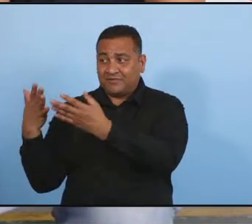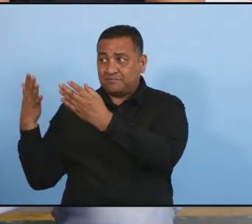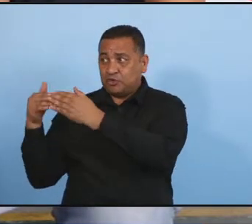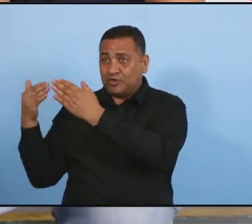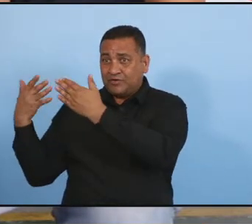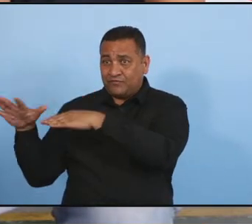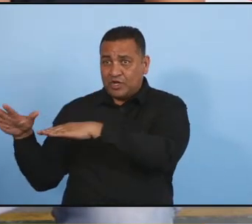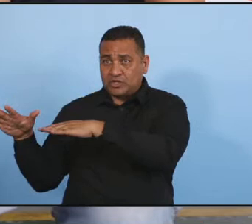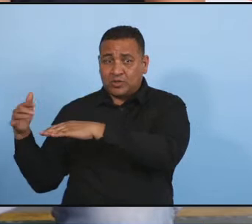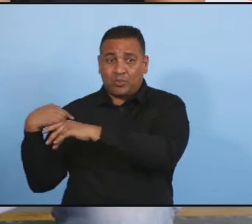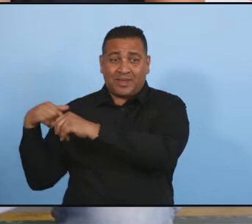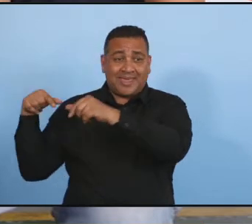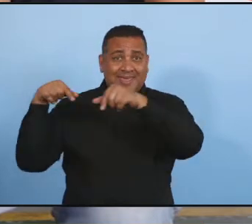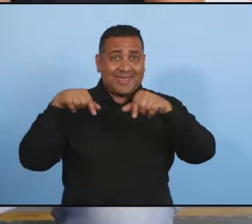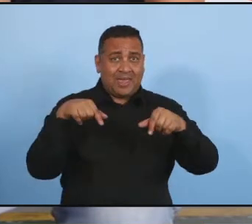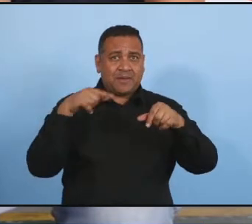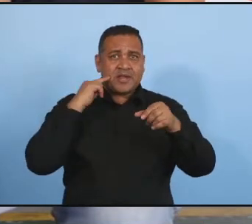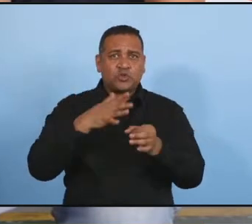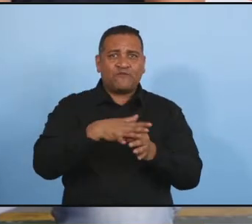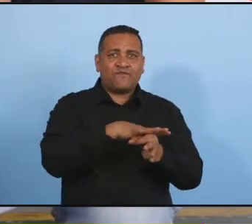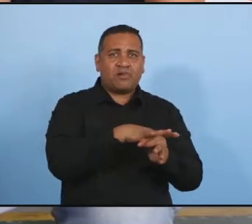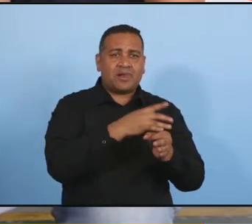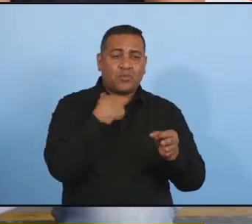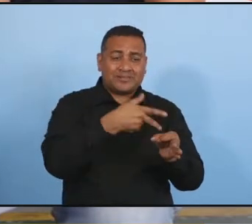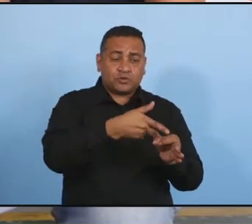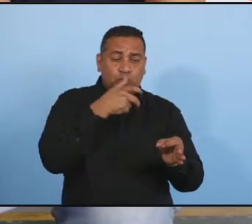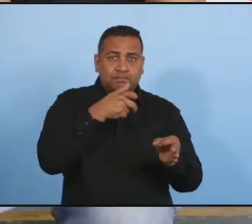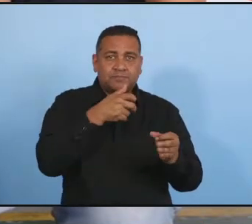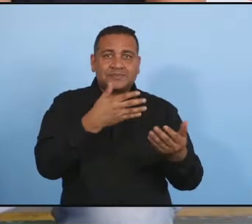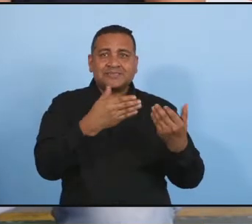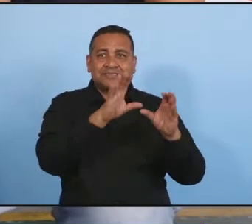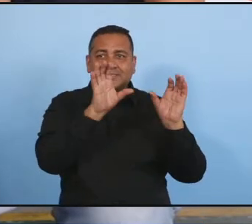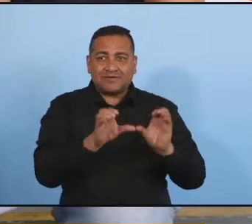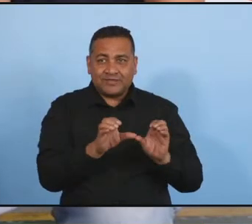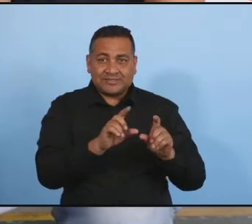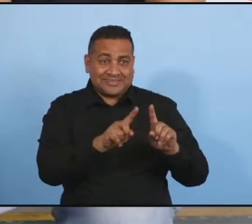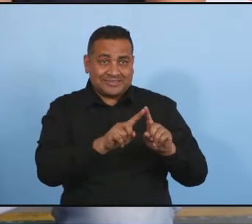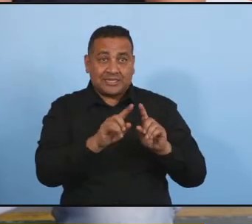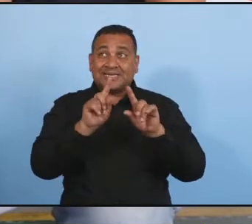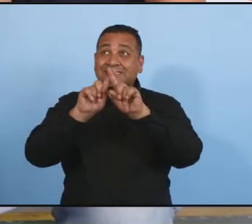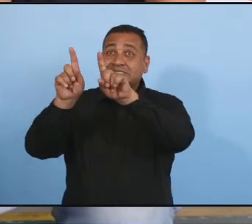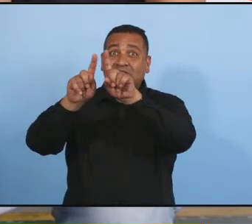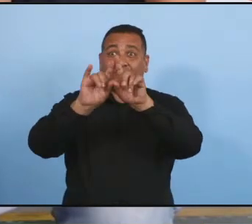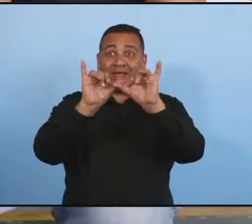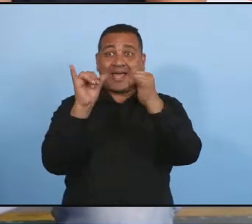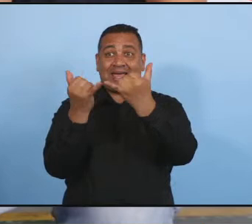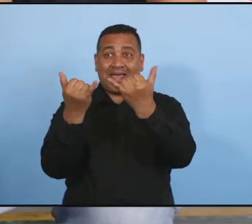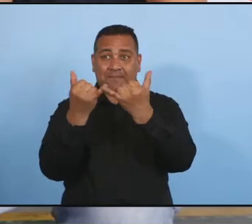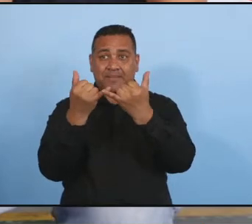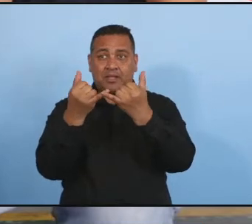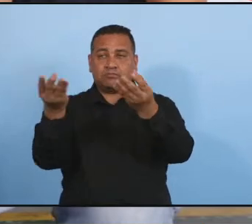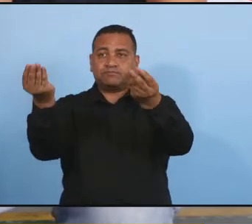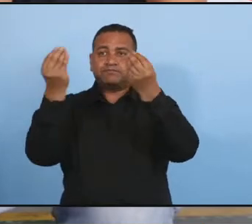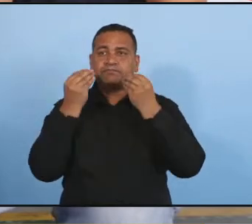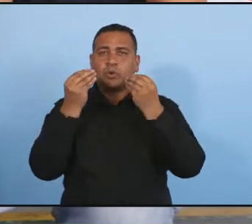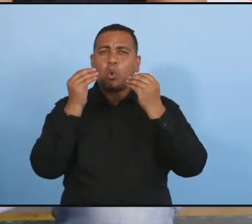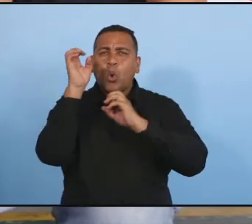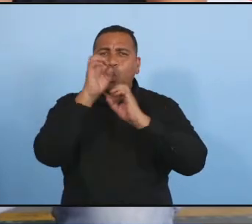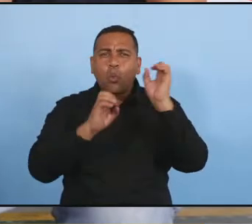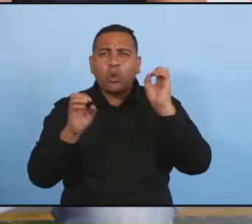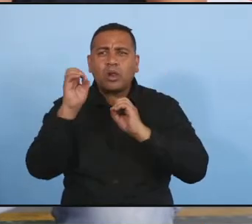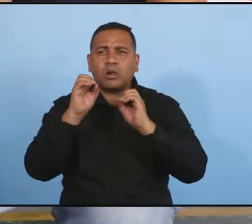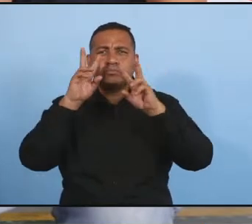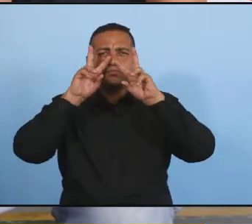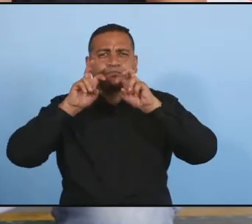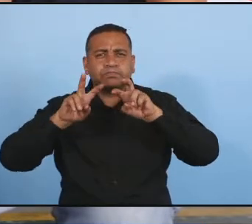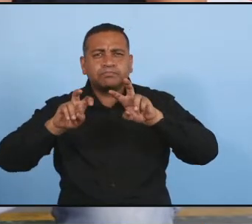on, if you look at the market out there these days, if you go onto the internet and you do a bit of job hunting,